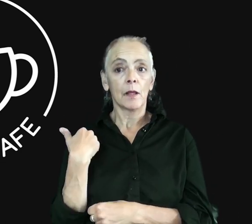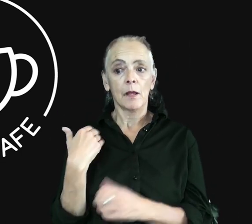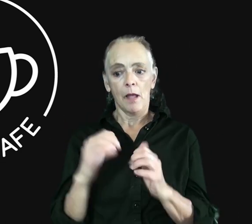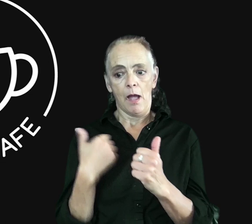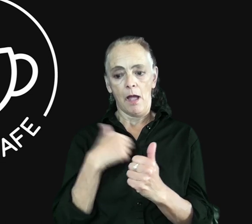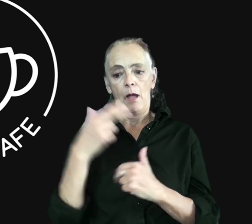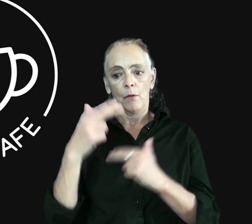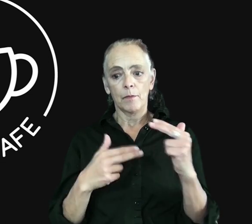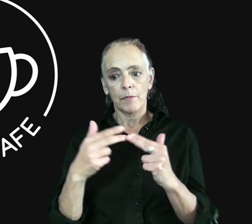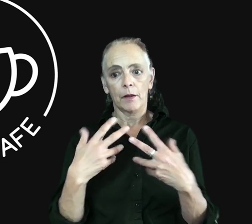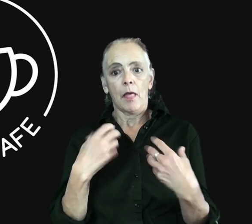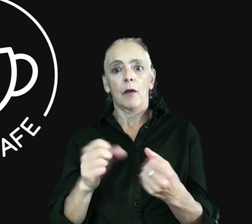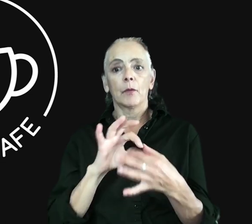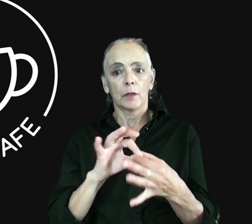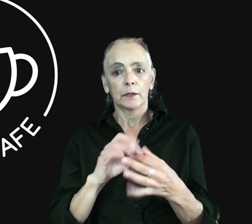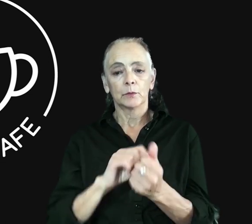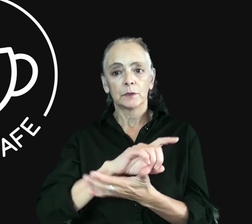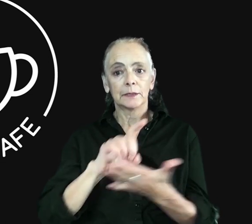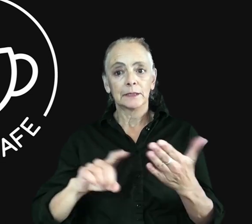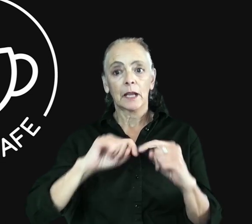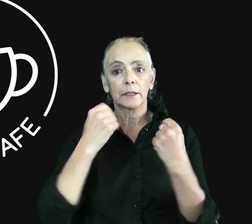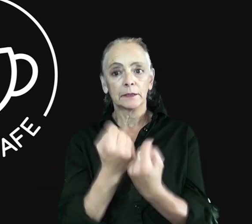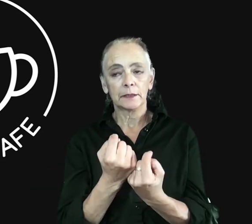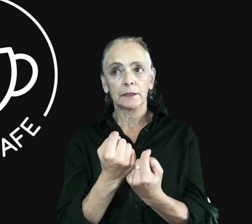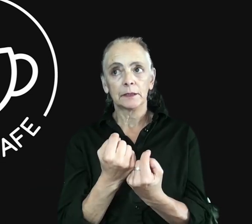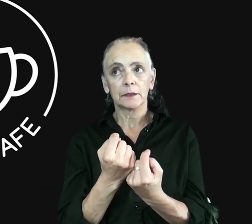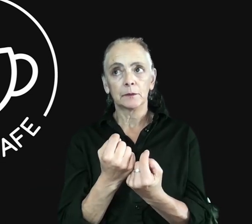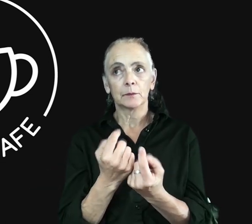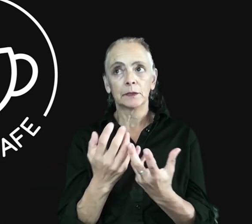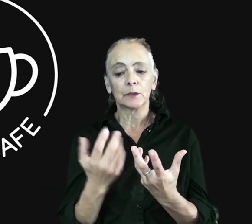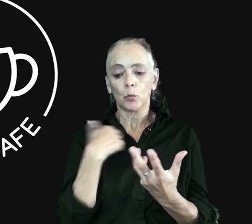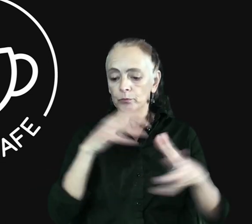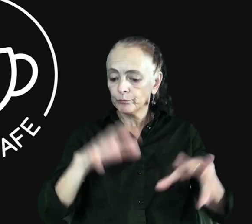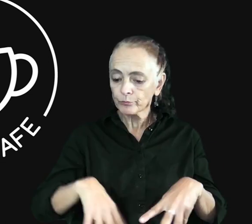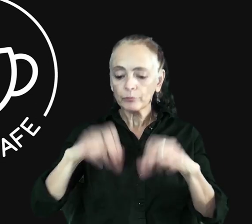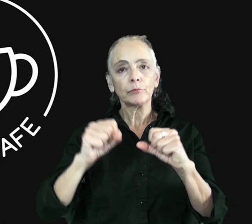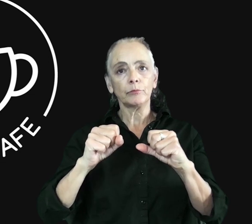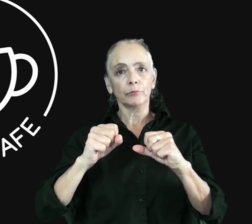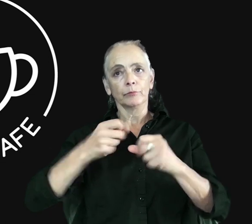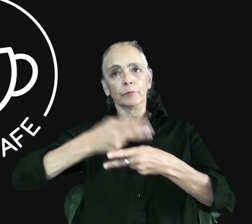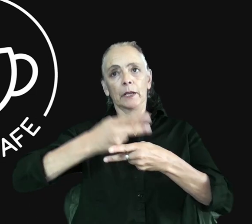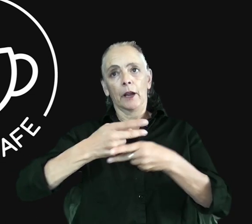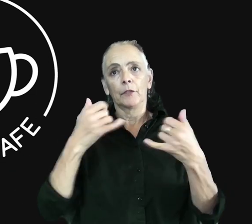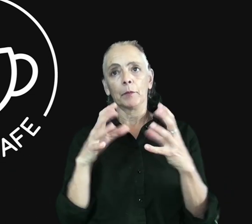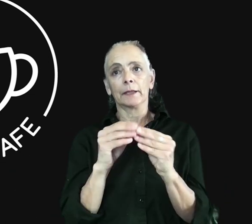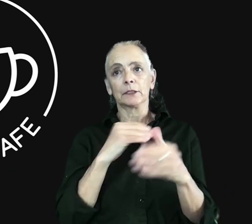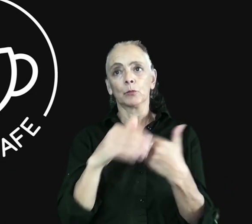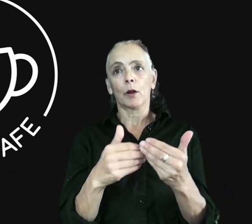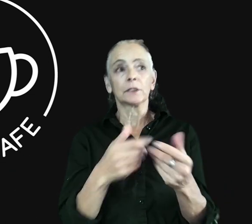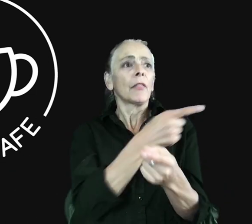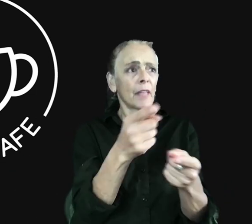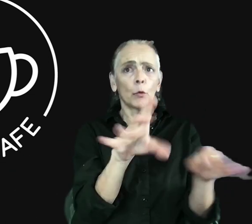we built really healthy relationships with our design teams was really taking ownership of this play session process that they were already doing